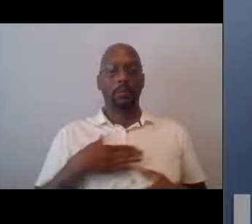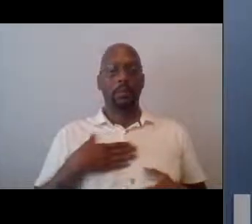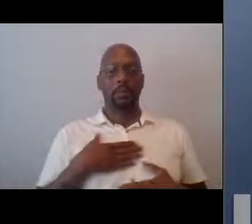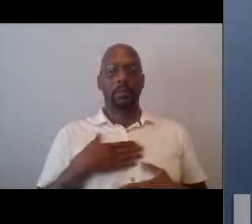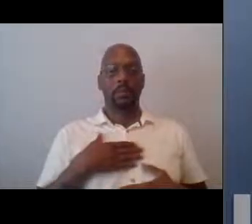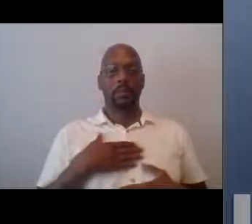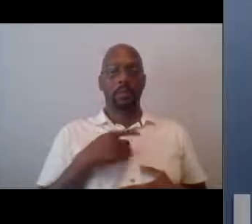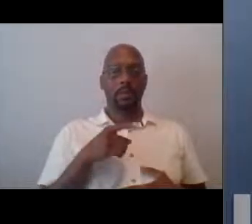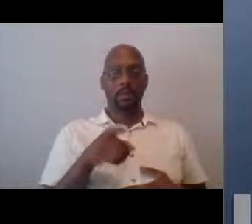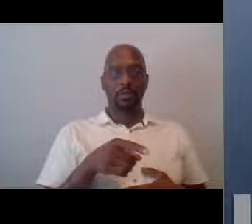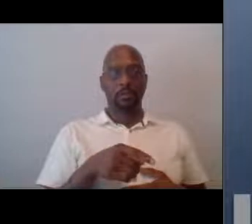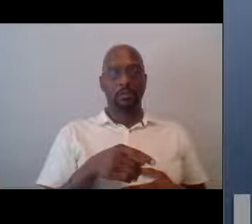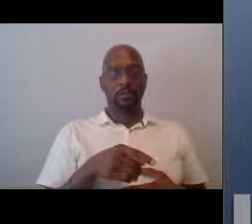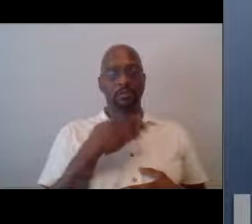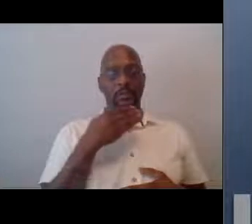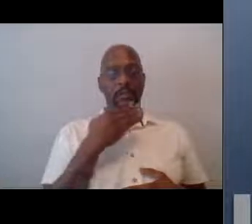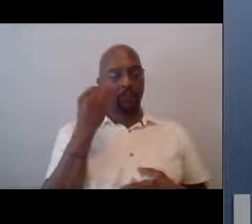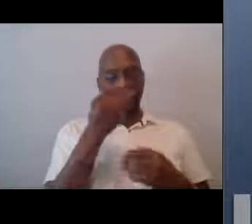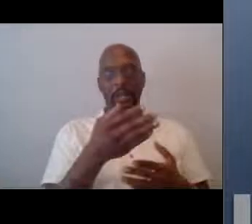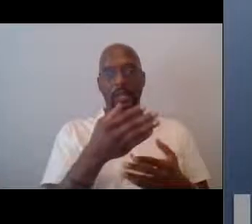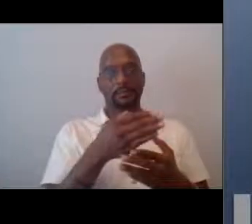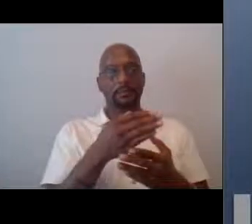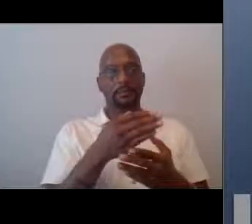Nafili, your update and you know, the